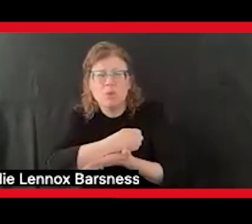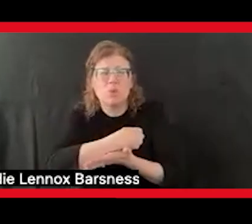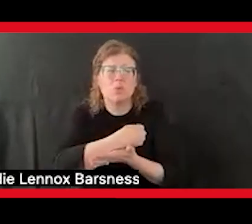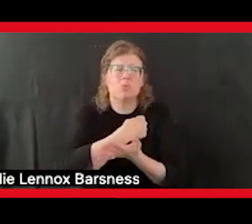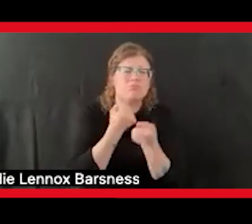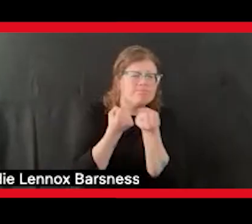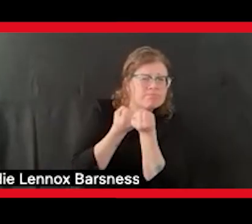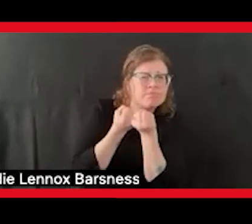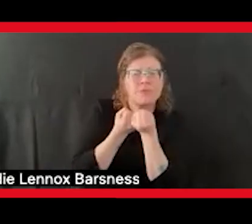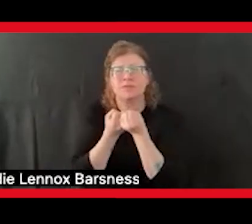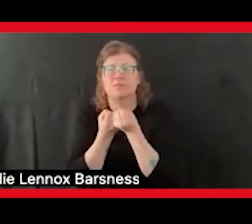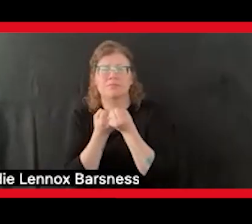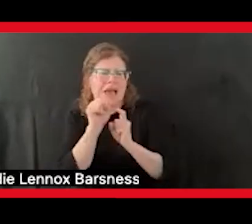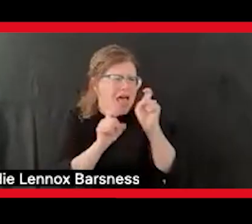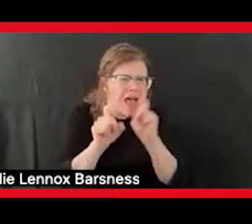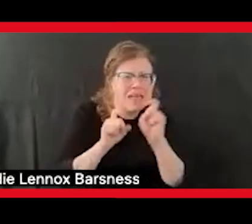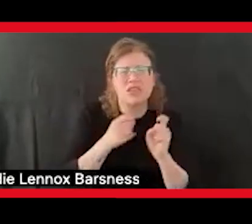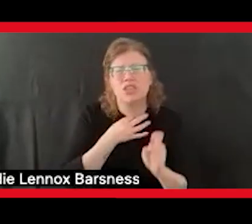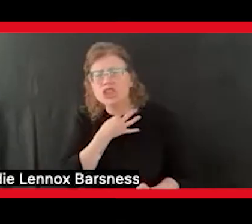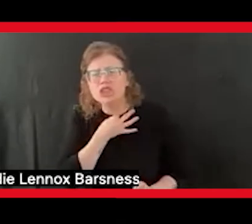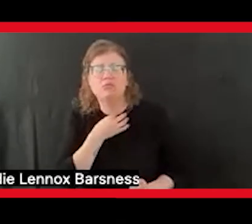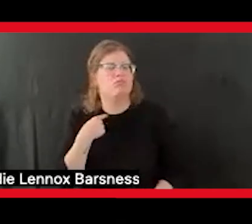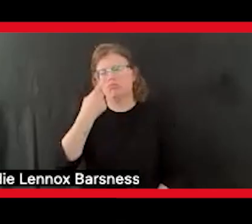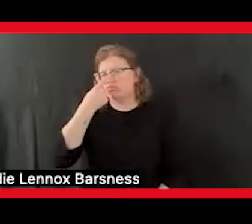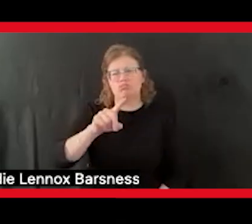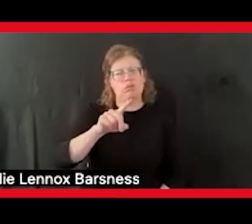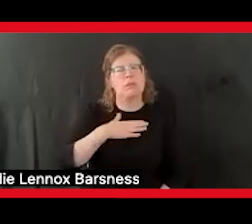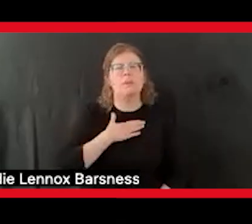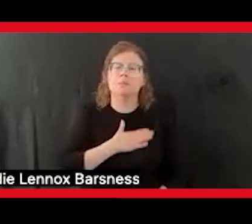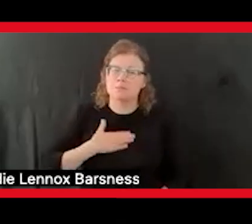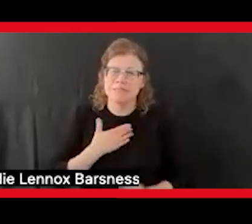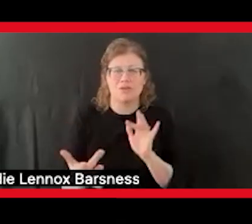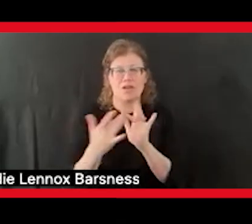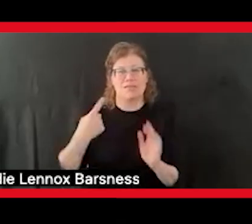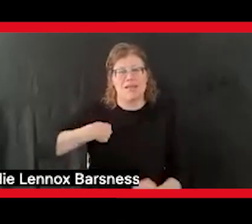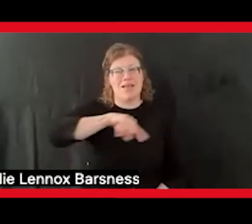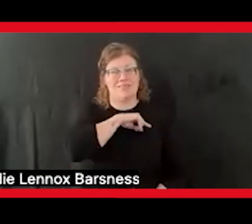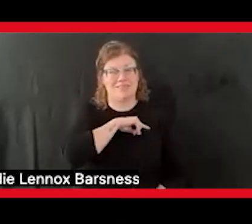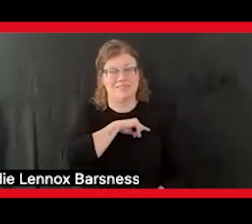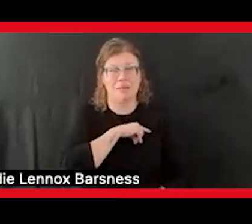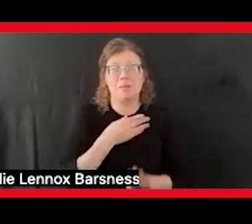draft applications if you request that support latest by April 22.